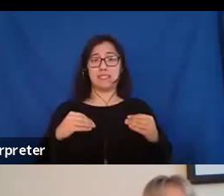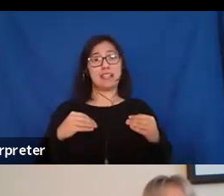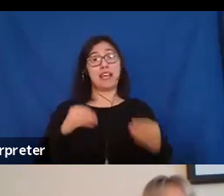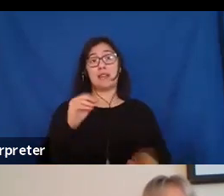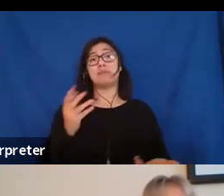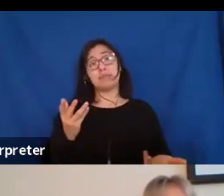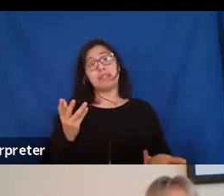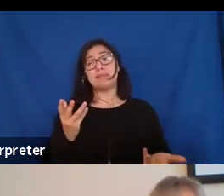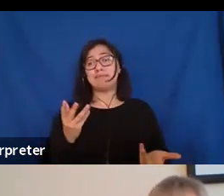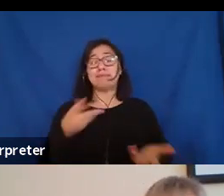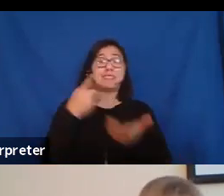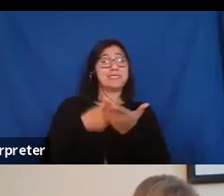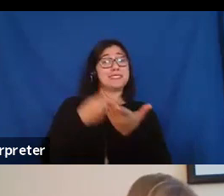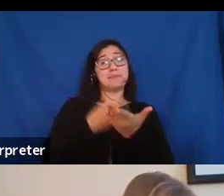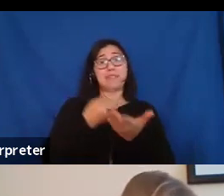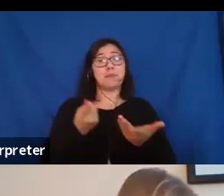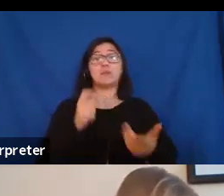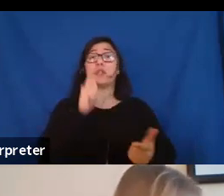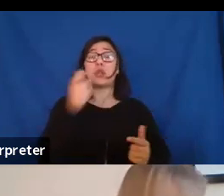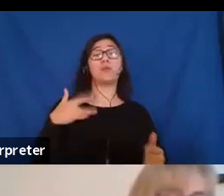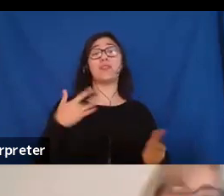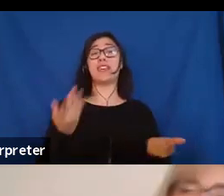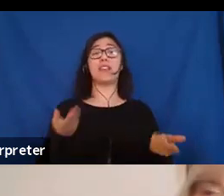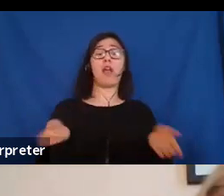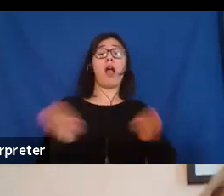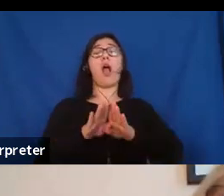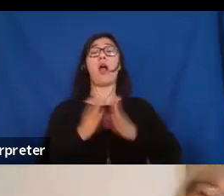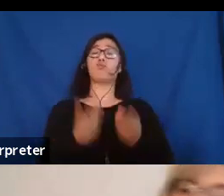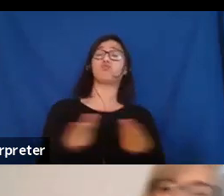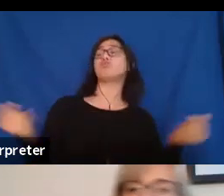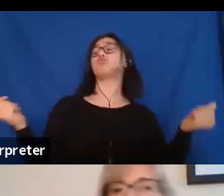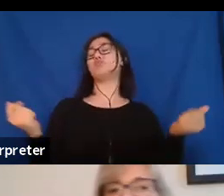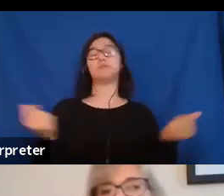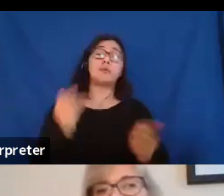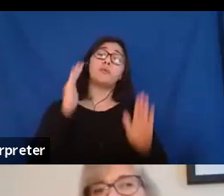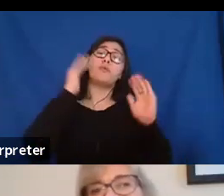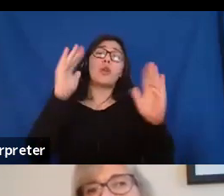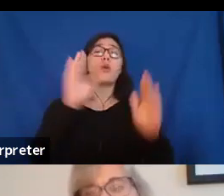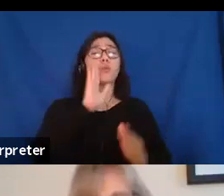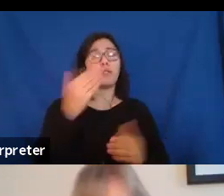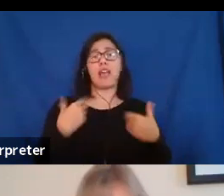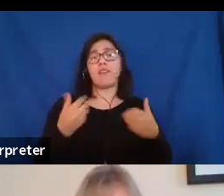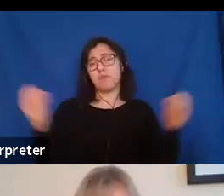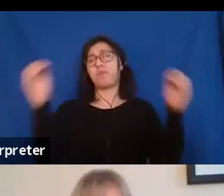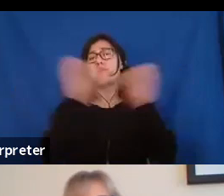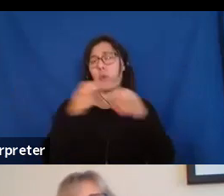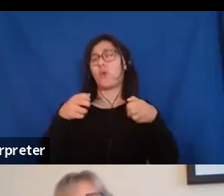this work, and that this is work in progress, and hopefully we'll have many more opportunities to come back together to keep doing this work.